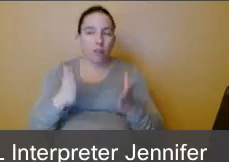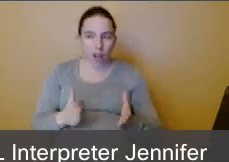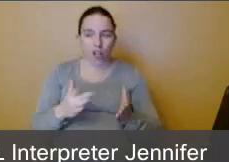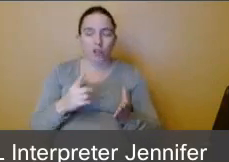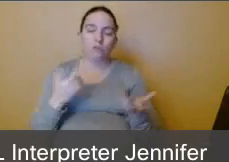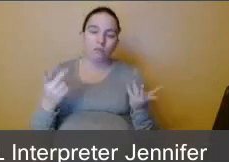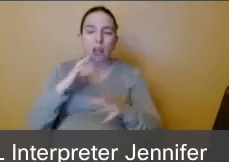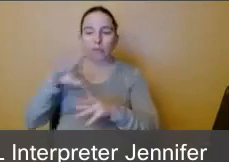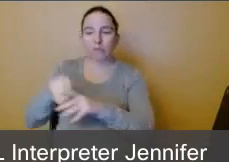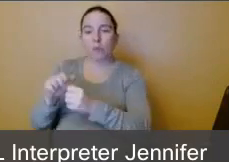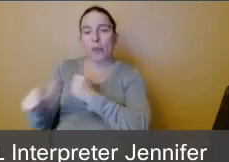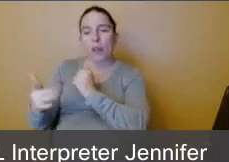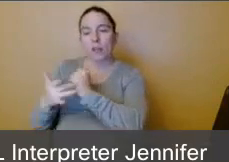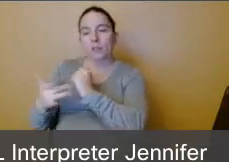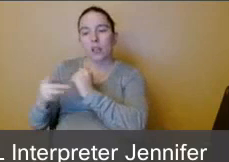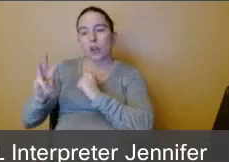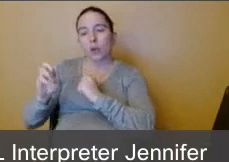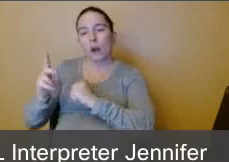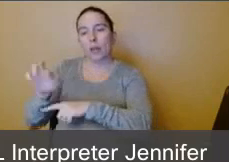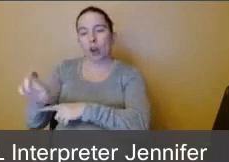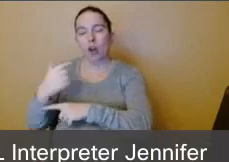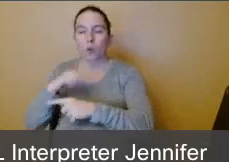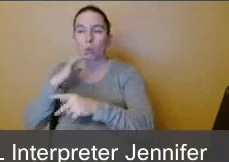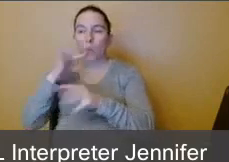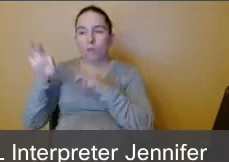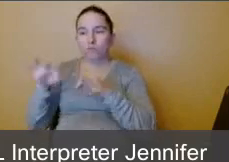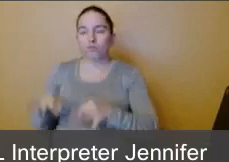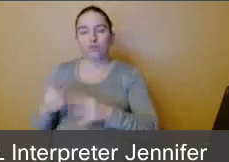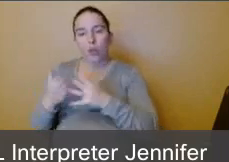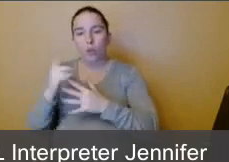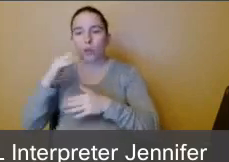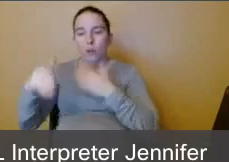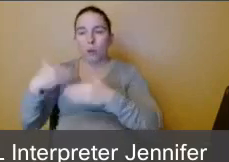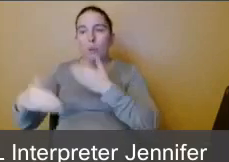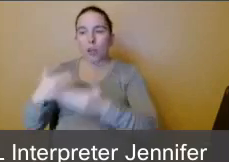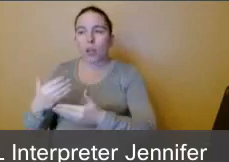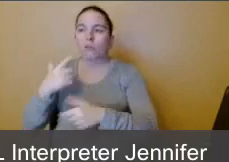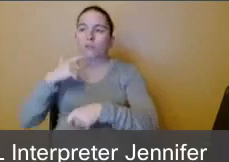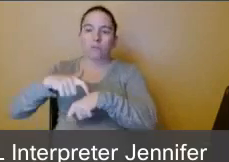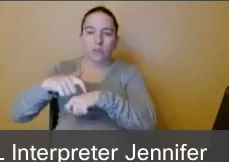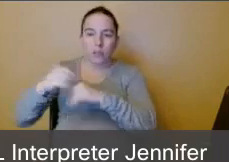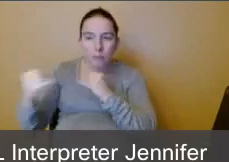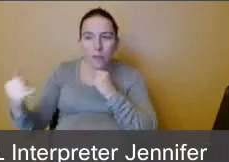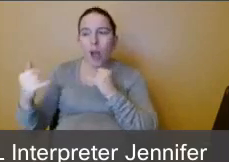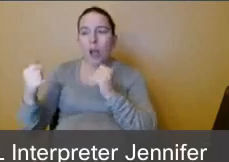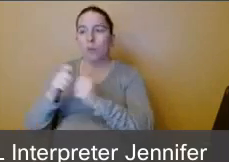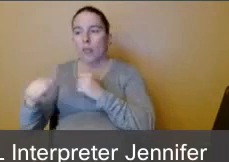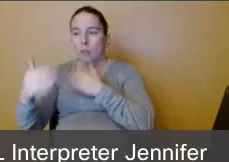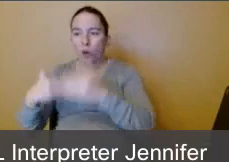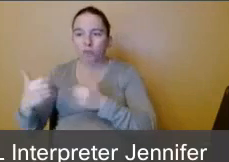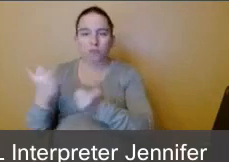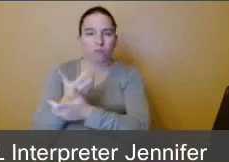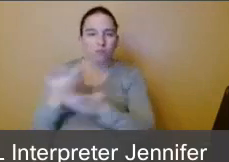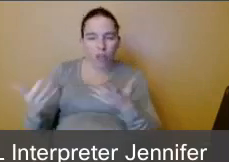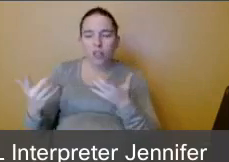technical assistance webinar, we'll be, talking through that process and the timelines surrounding that process. Because